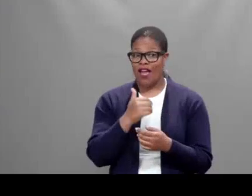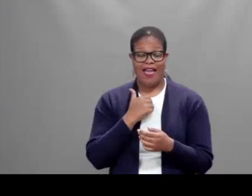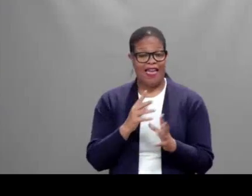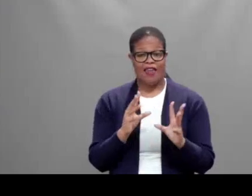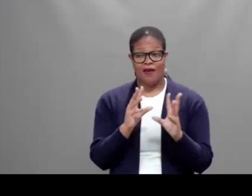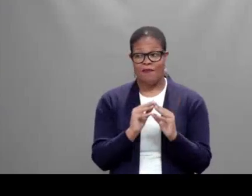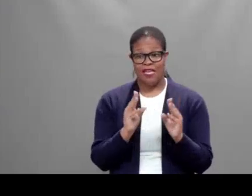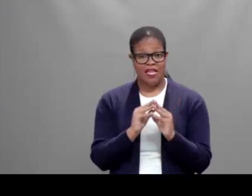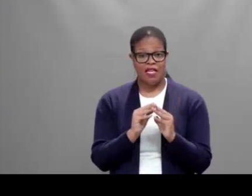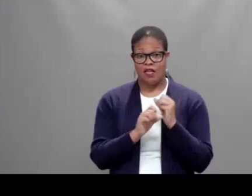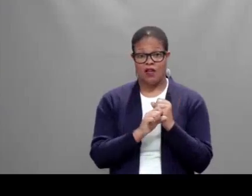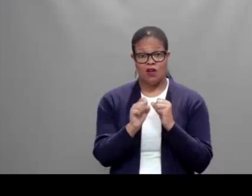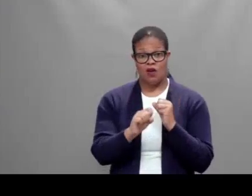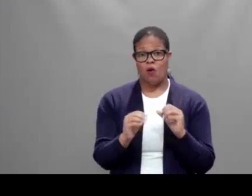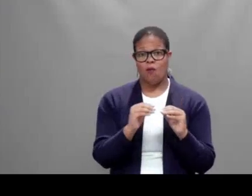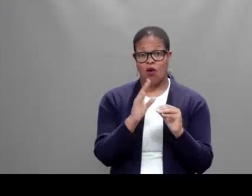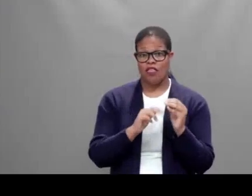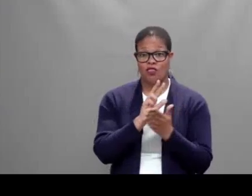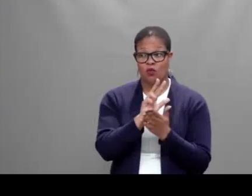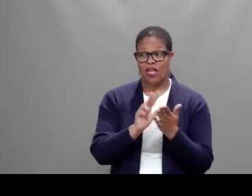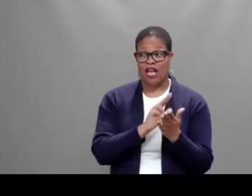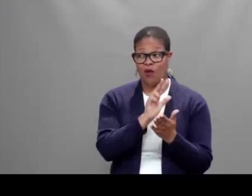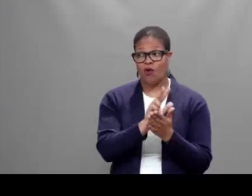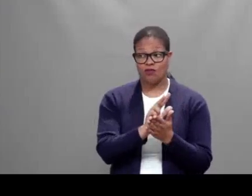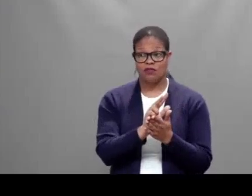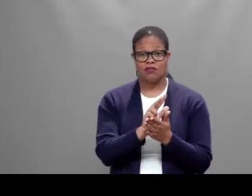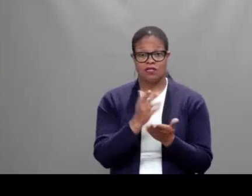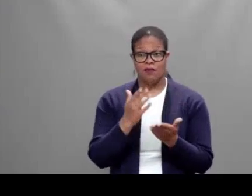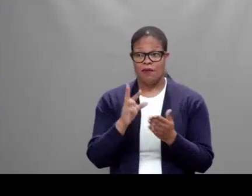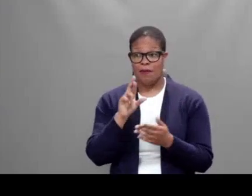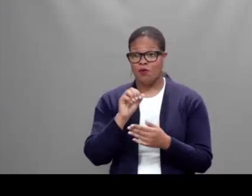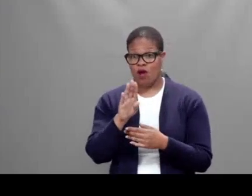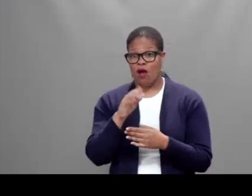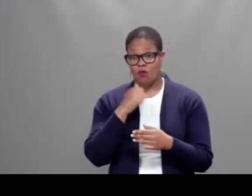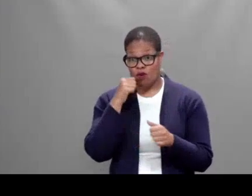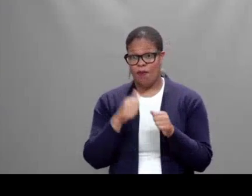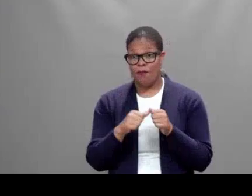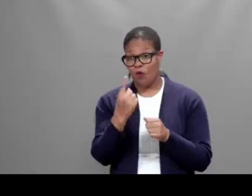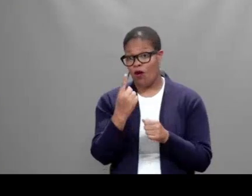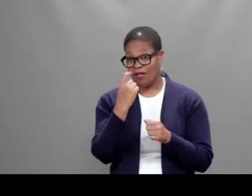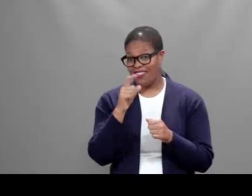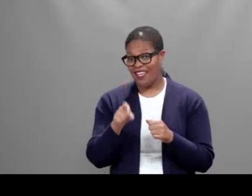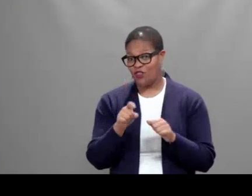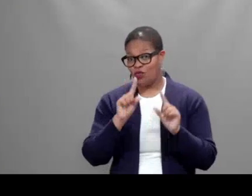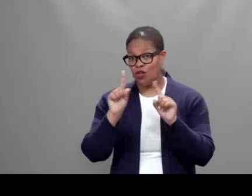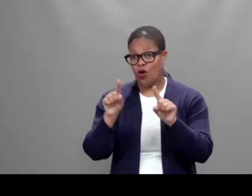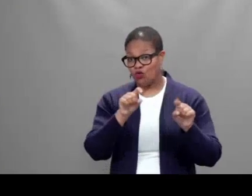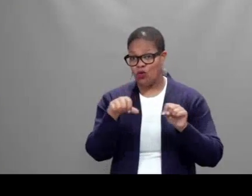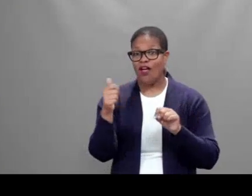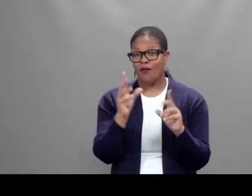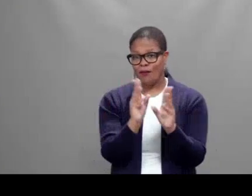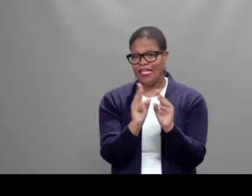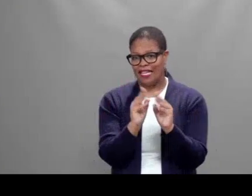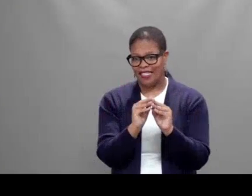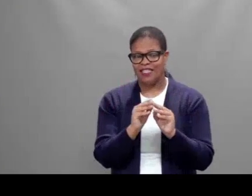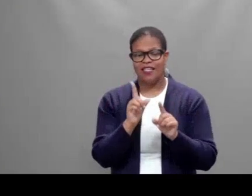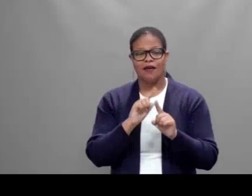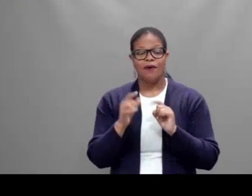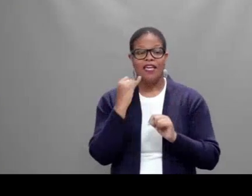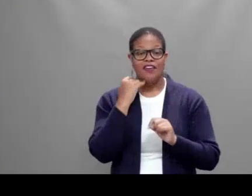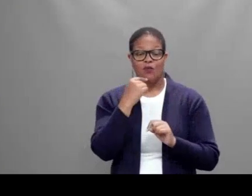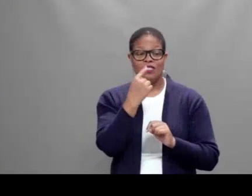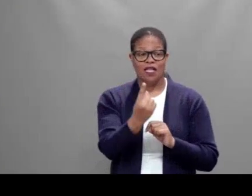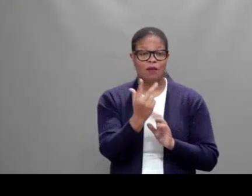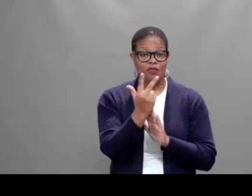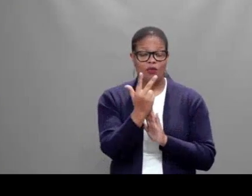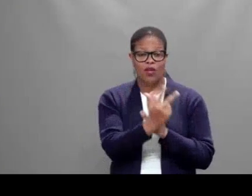a meeting go more than 3 hours. Maybe Rob would remember one because he has to go to so many other meetings. But if we tell